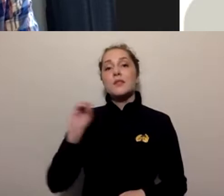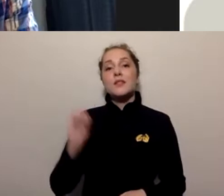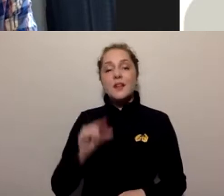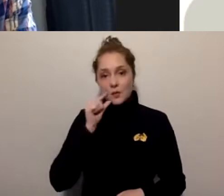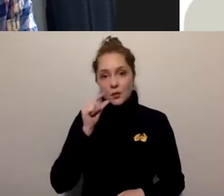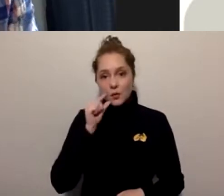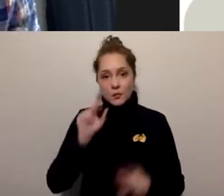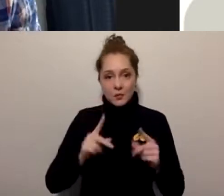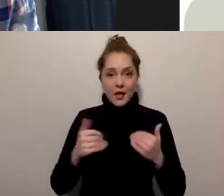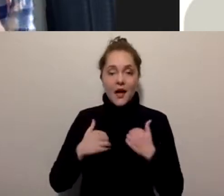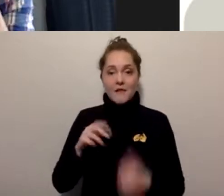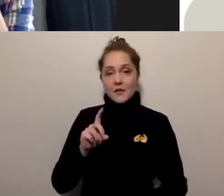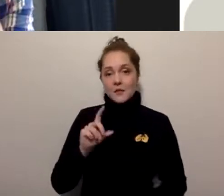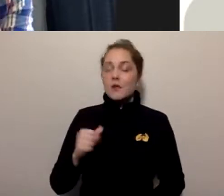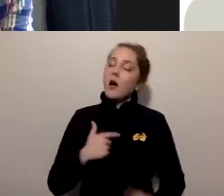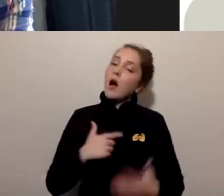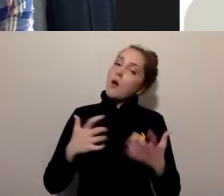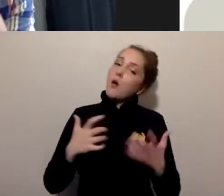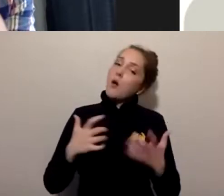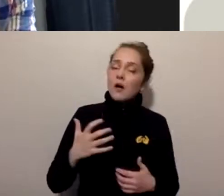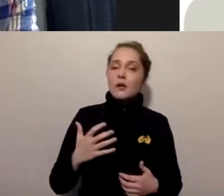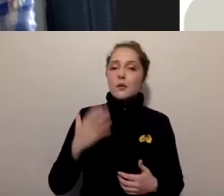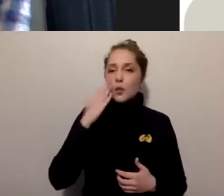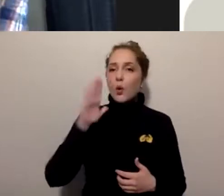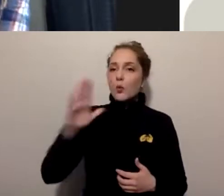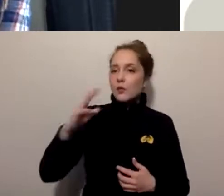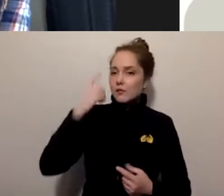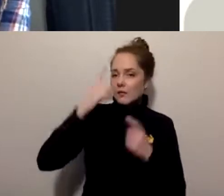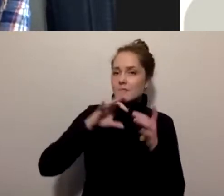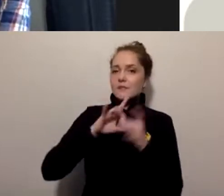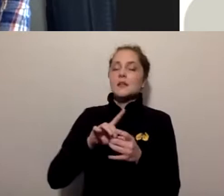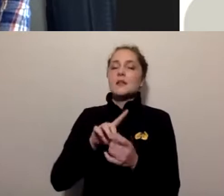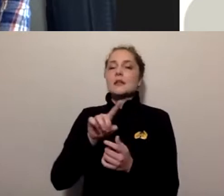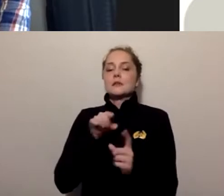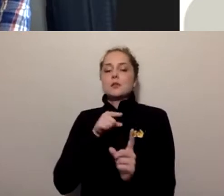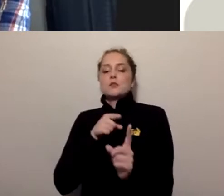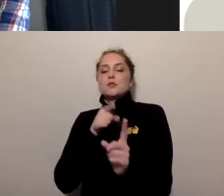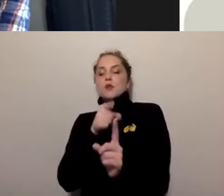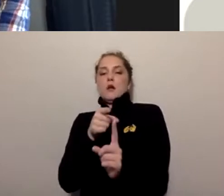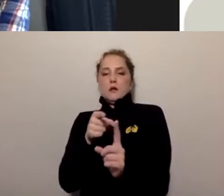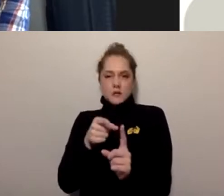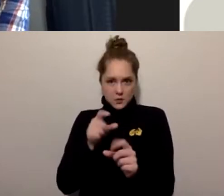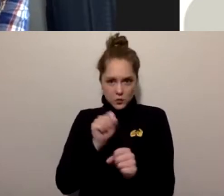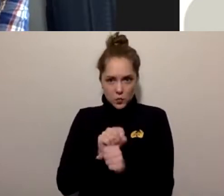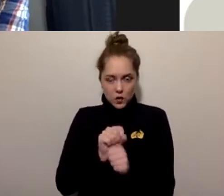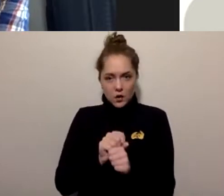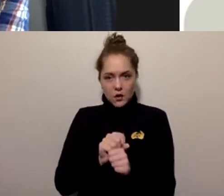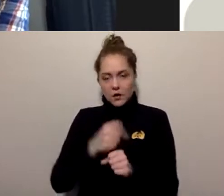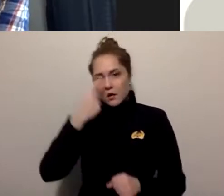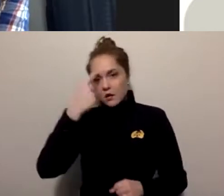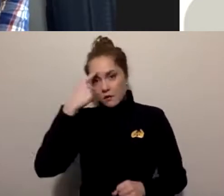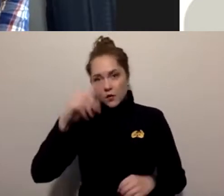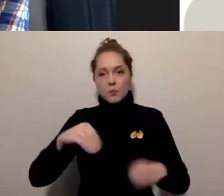with a disability, I'd like to hear your thoughts on some targeted efforts you would put into place to ensure there is